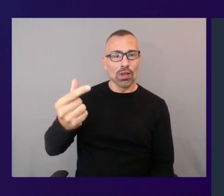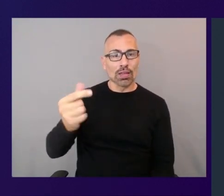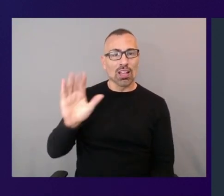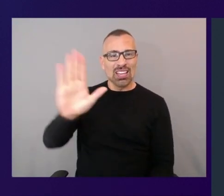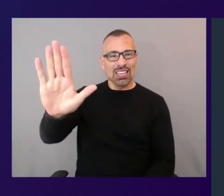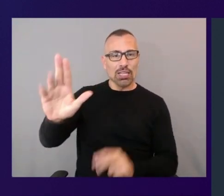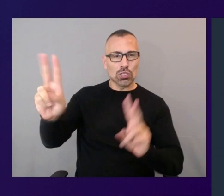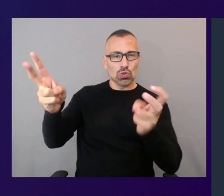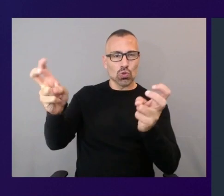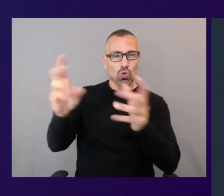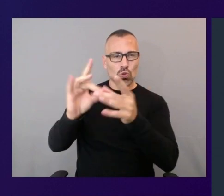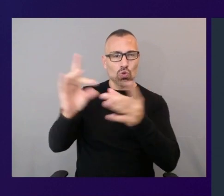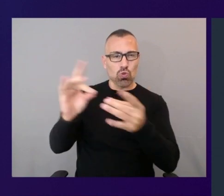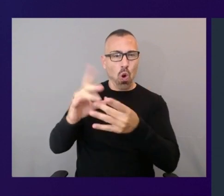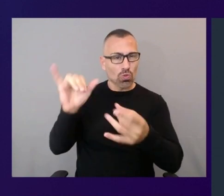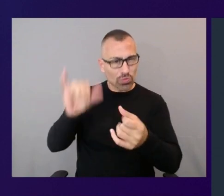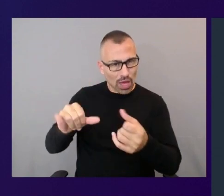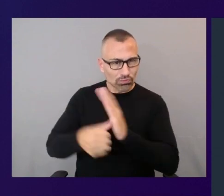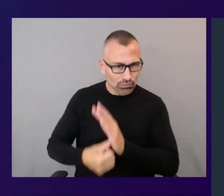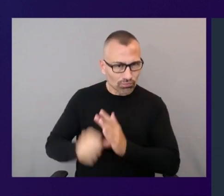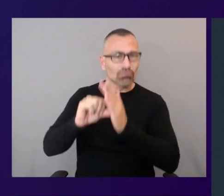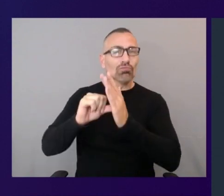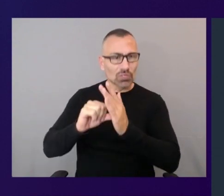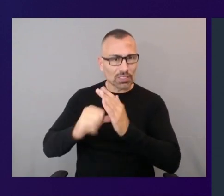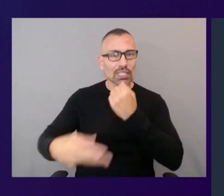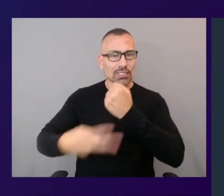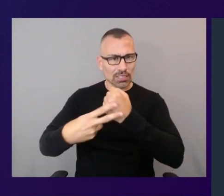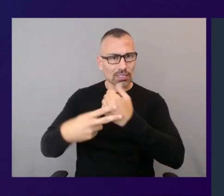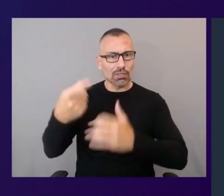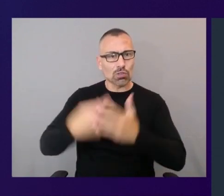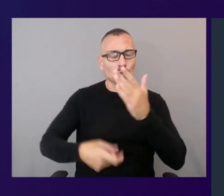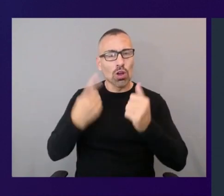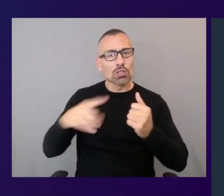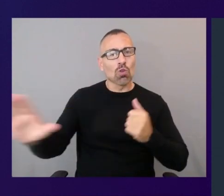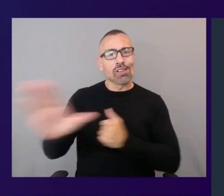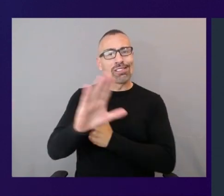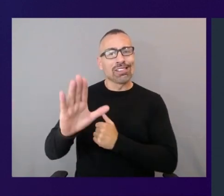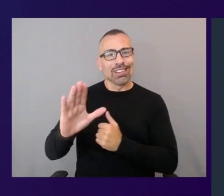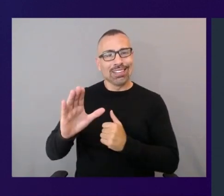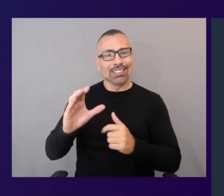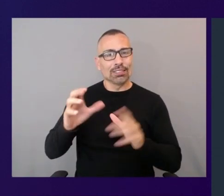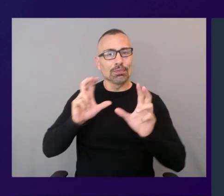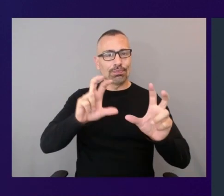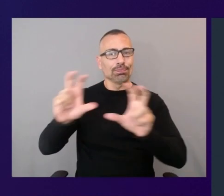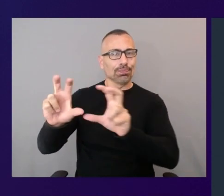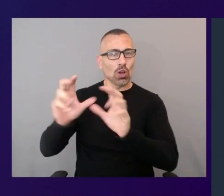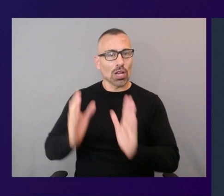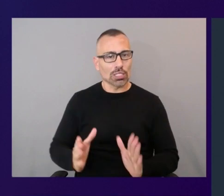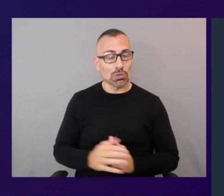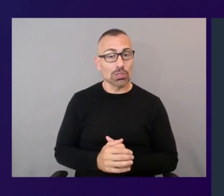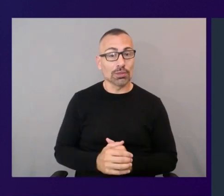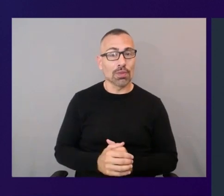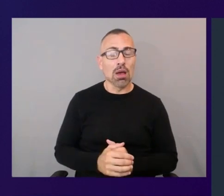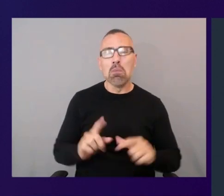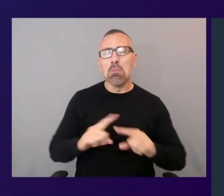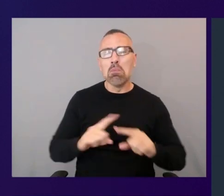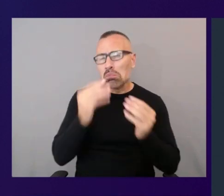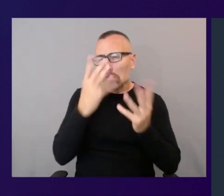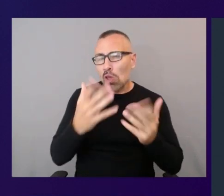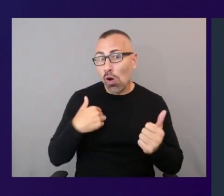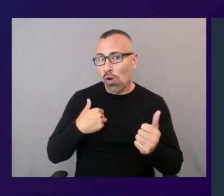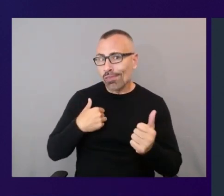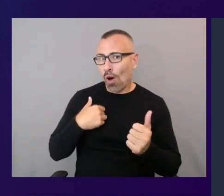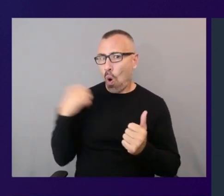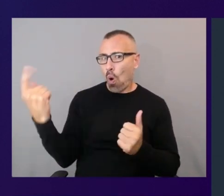But make no mistake, we're not just a company that's focused on big customers, right? We focus on all sorts